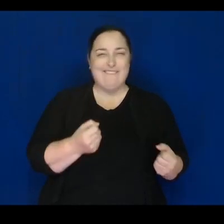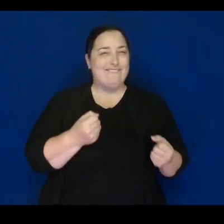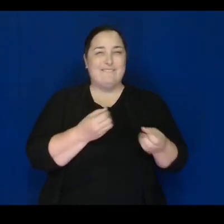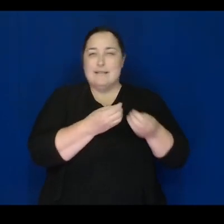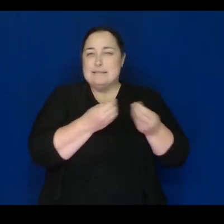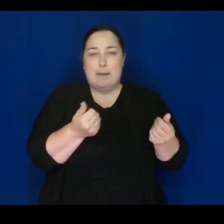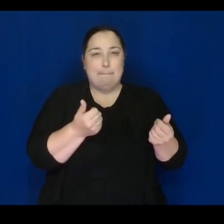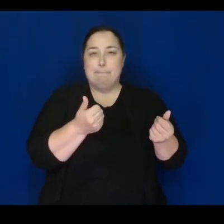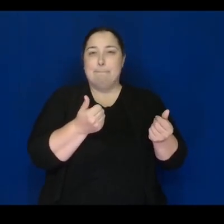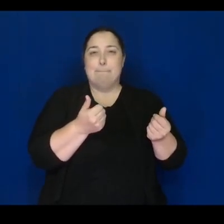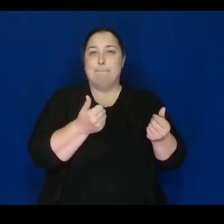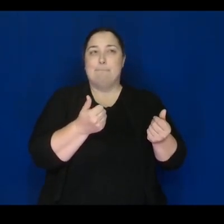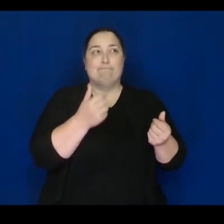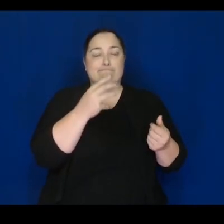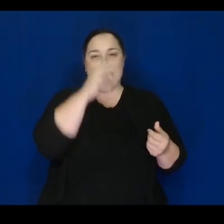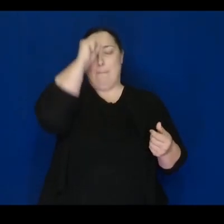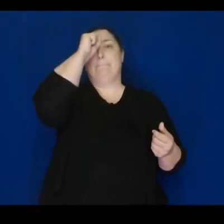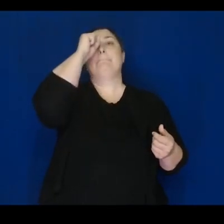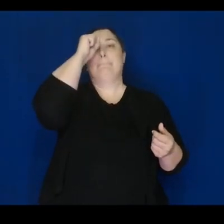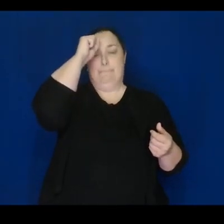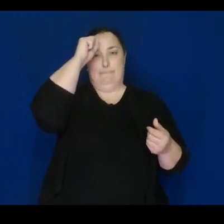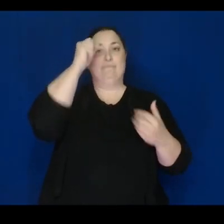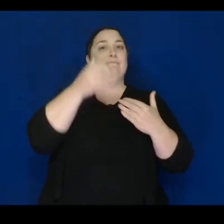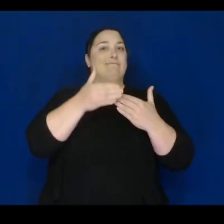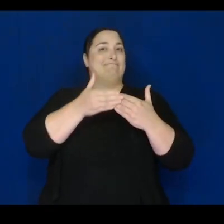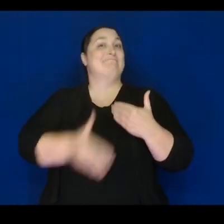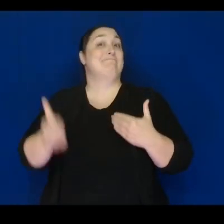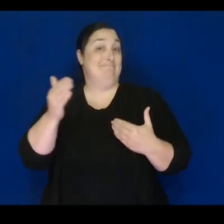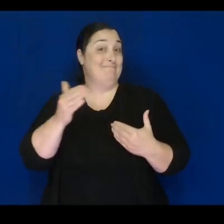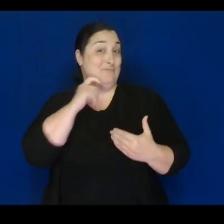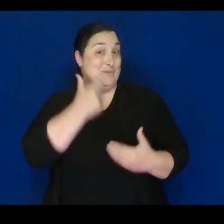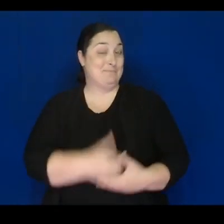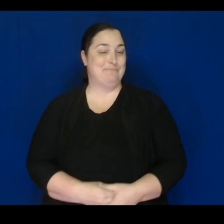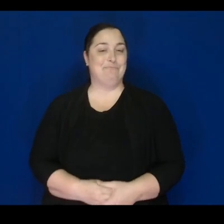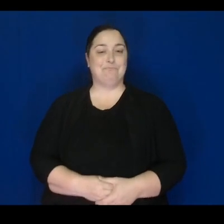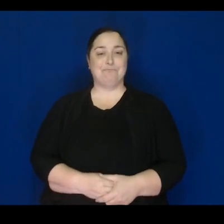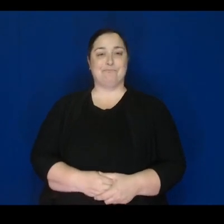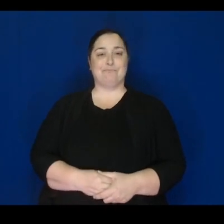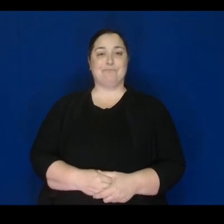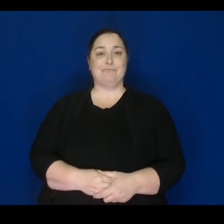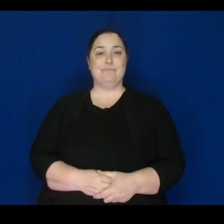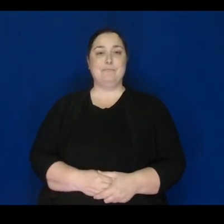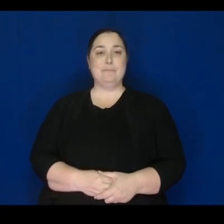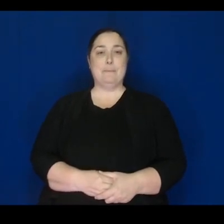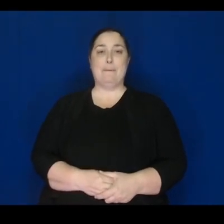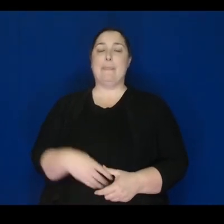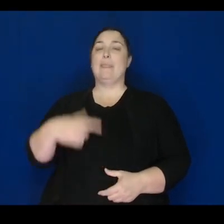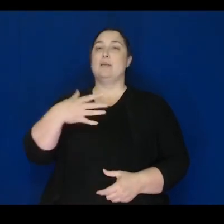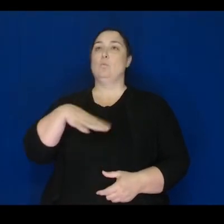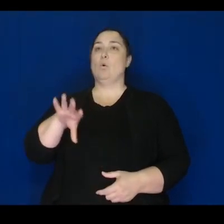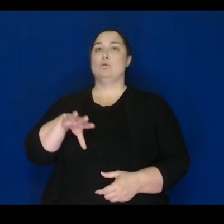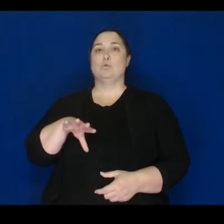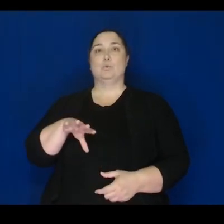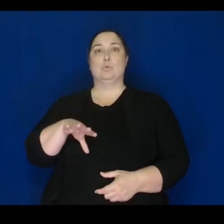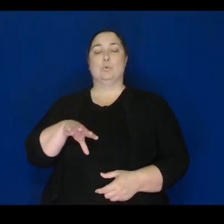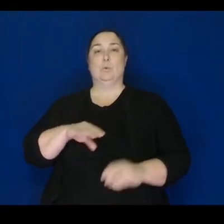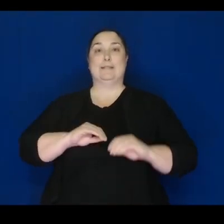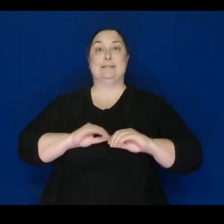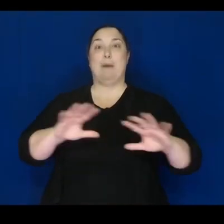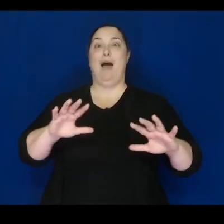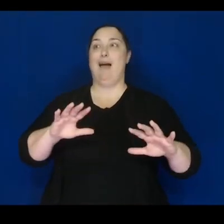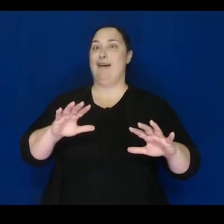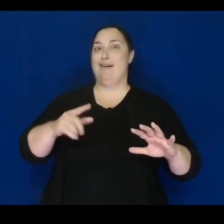who we are and where we come from as well. But we also really want to create and inspire creativity. So through our